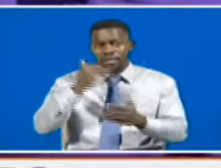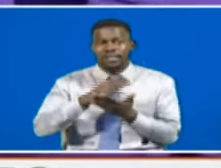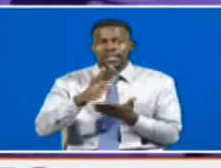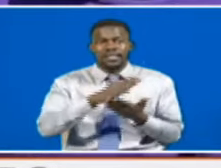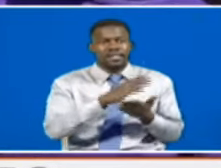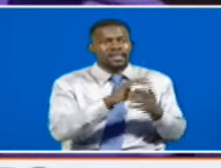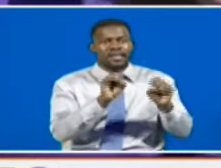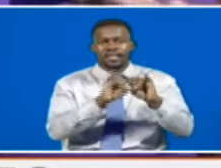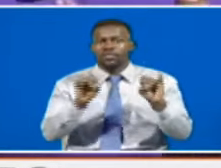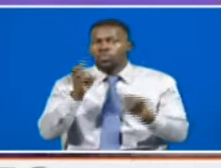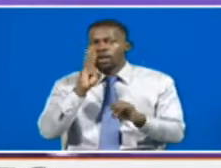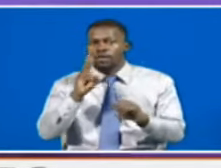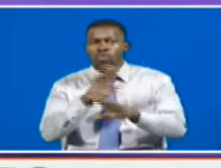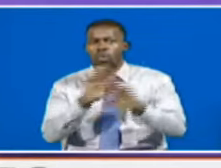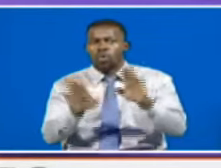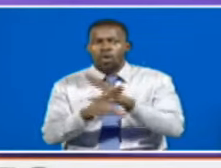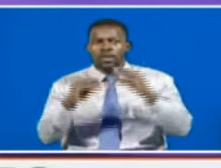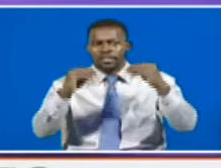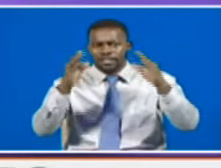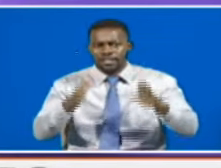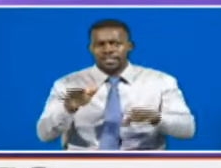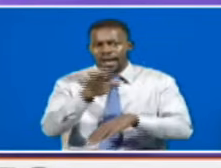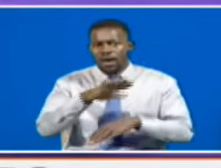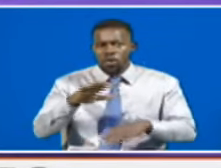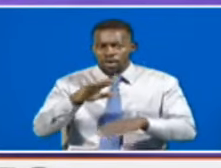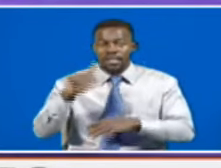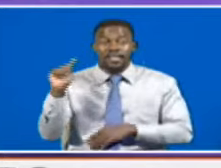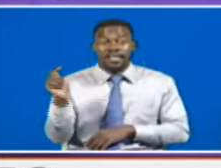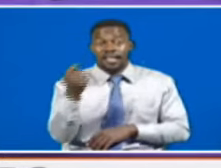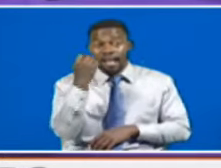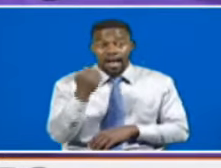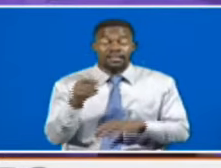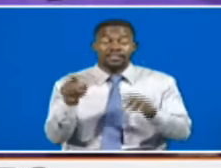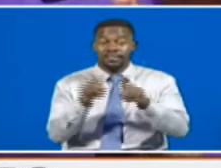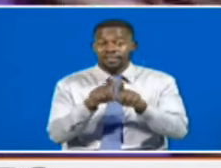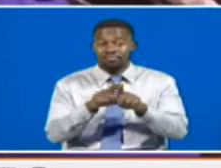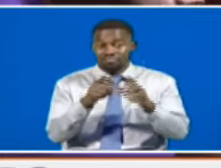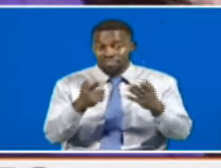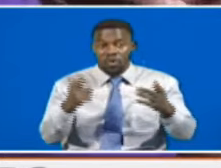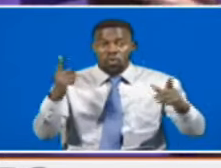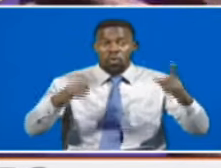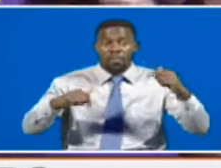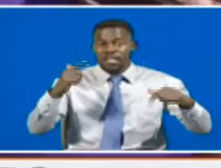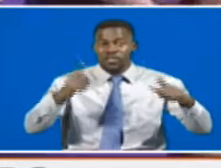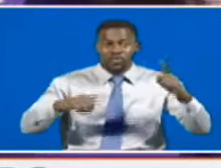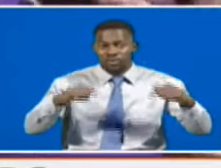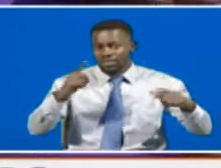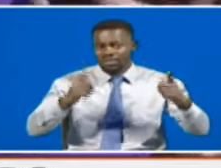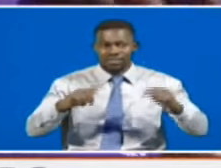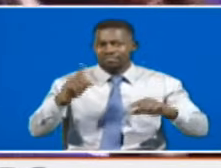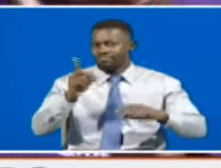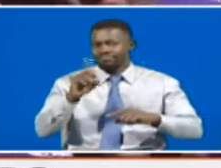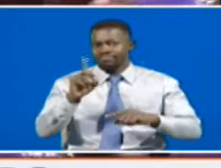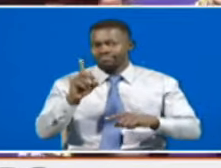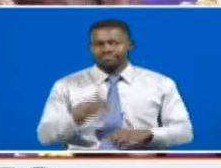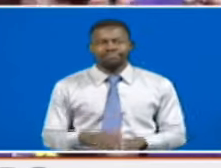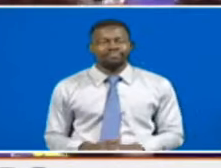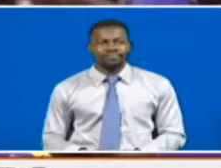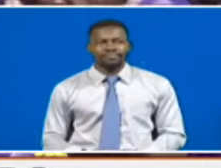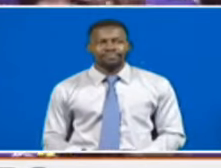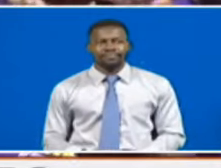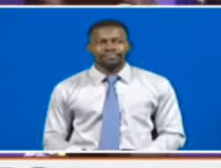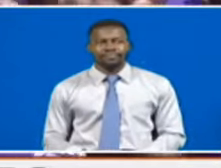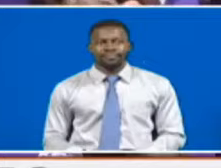teachers nationwide. She stressed that they were in no way in competition with any of the teachers' unions.